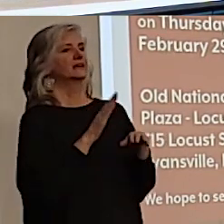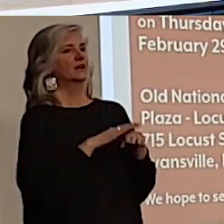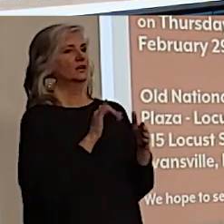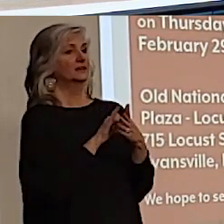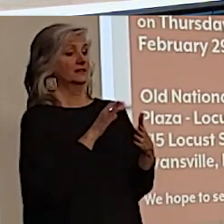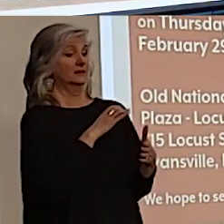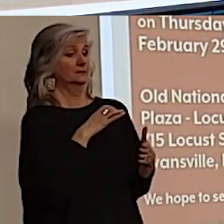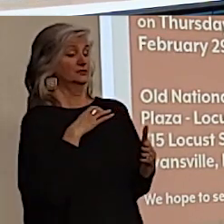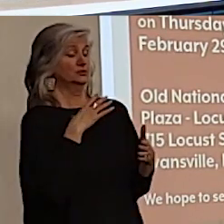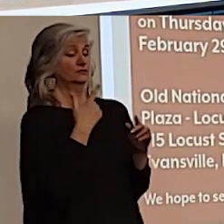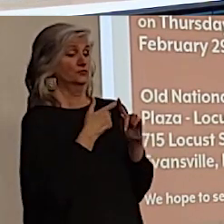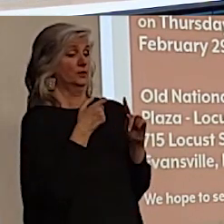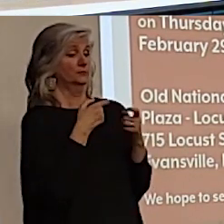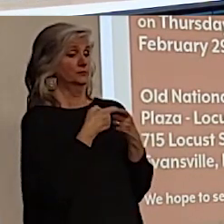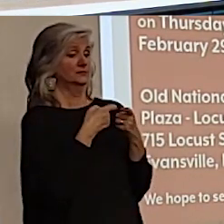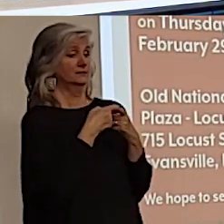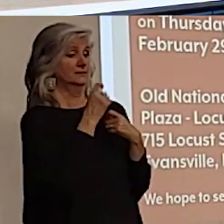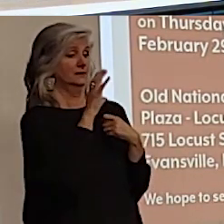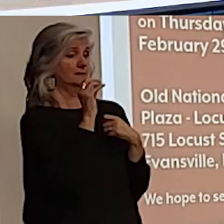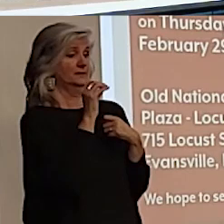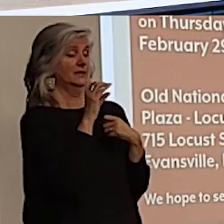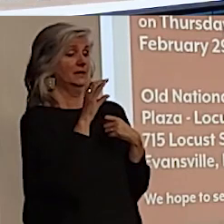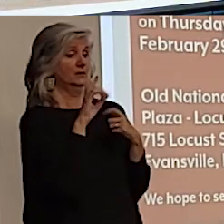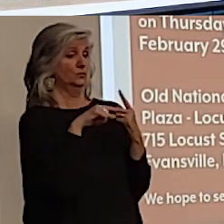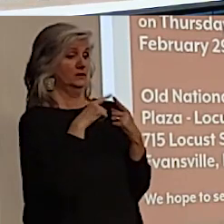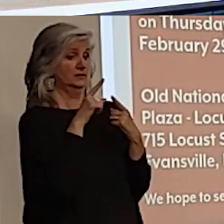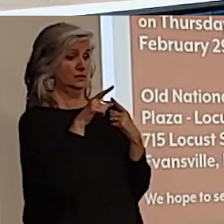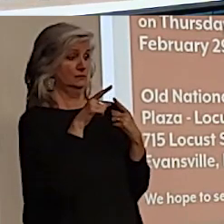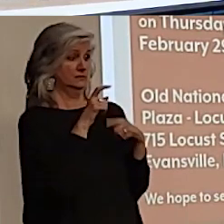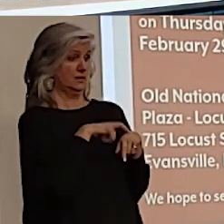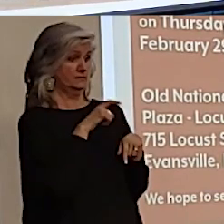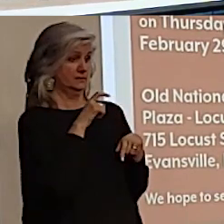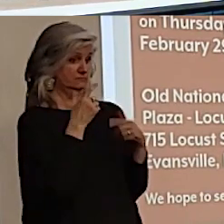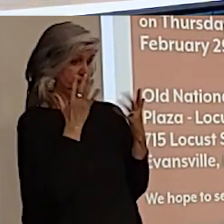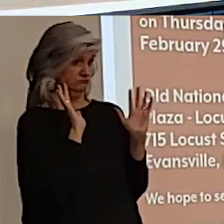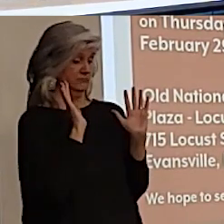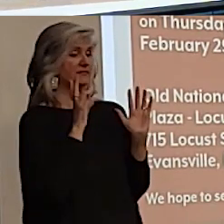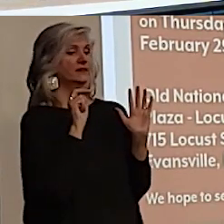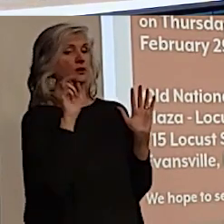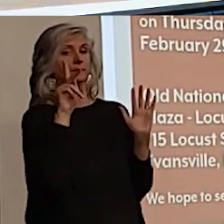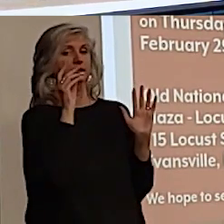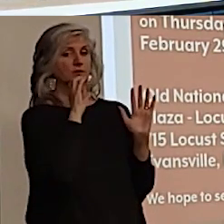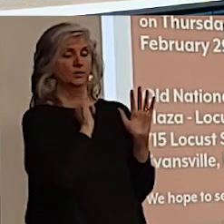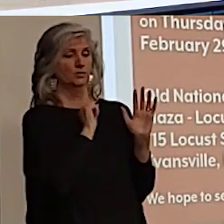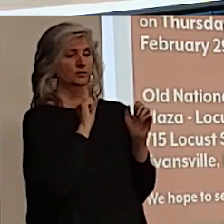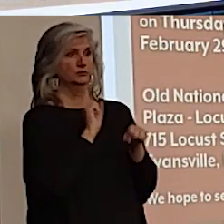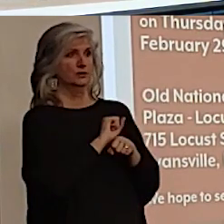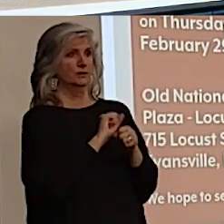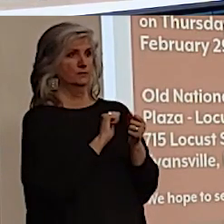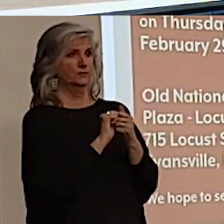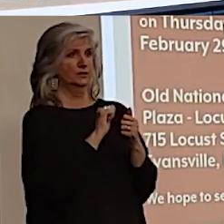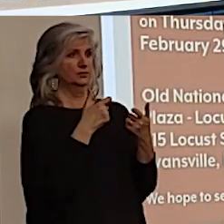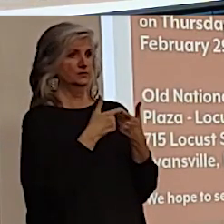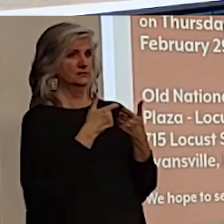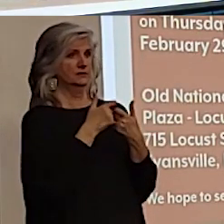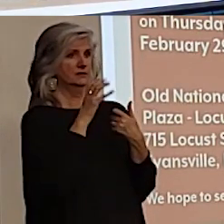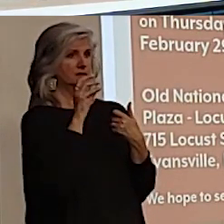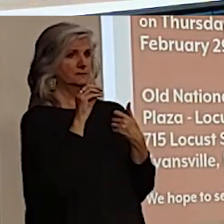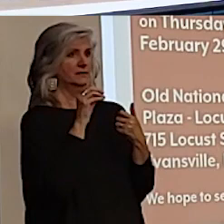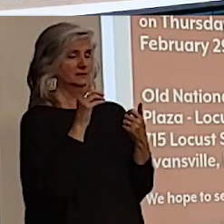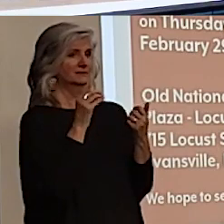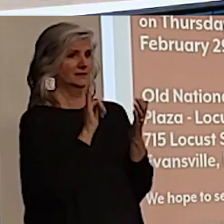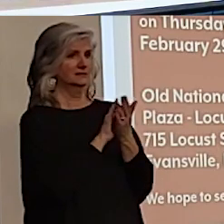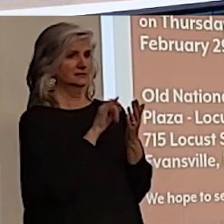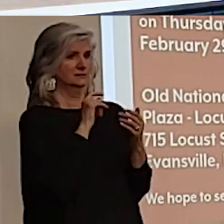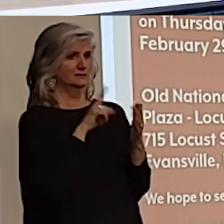Commission from a utility company, and as soon as their term is up, they go back to their old job with the utility company. So basically, that's what we're